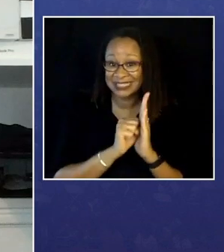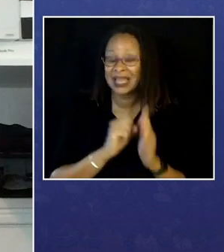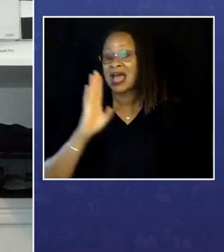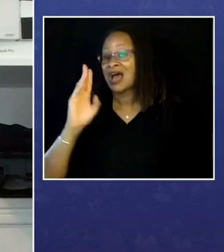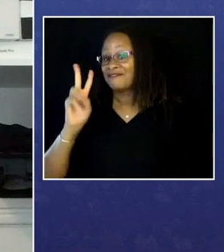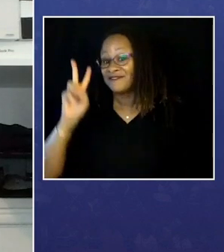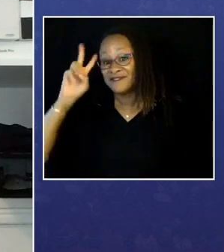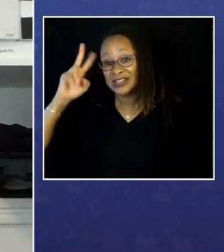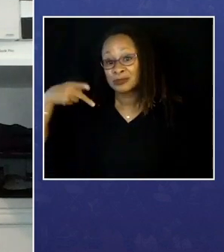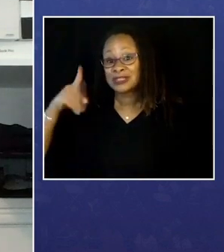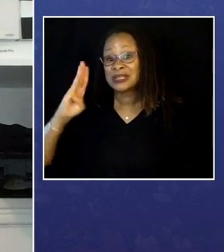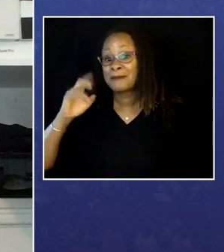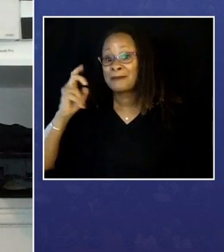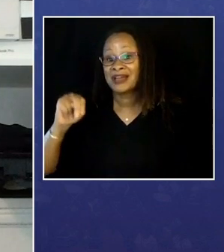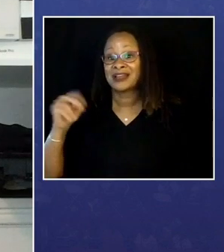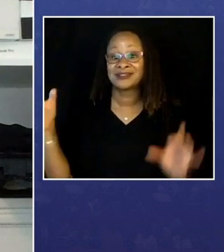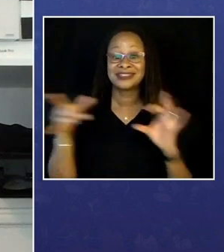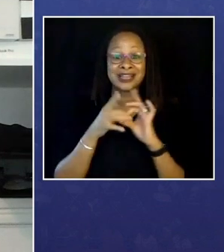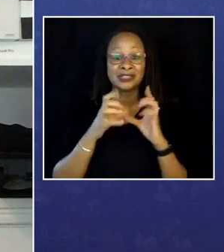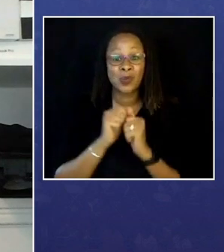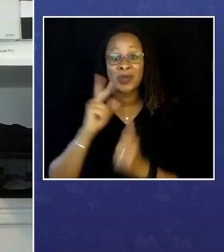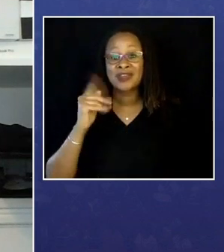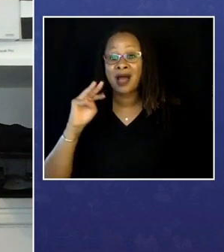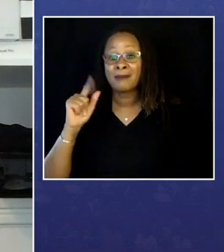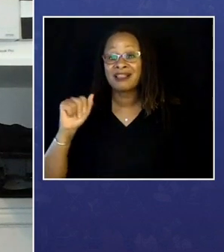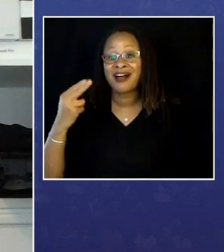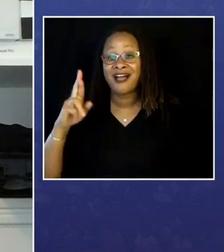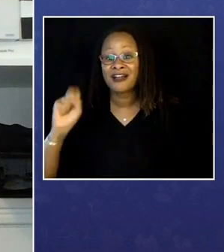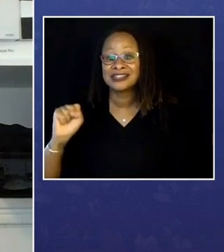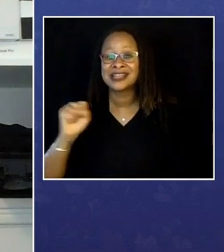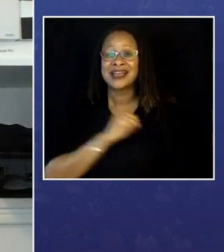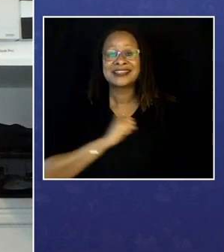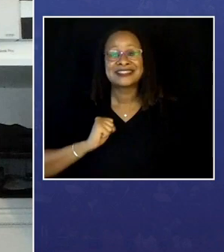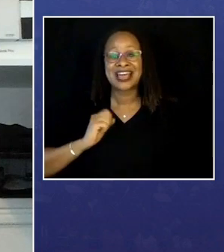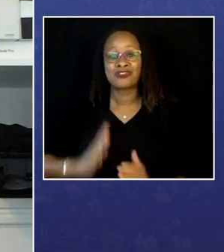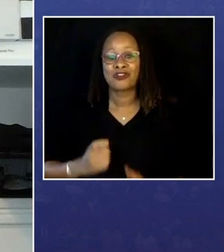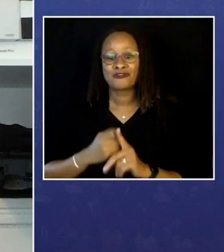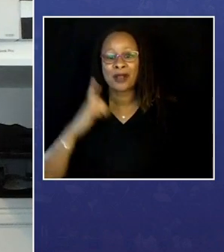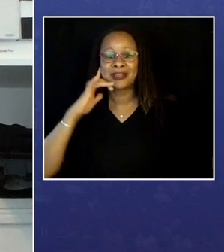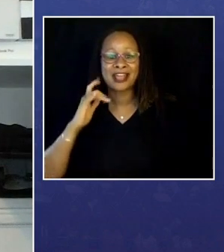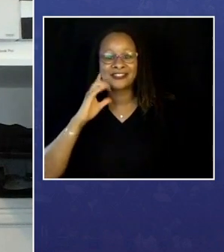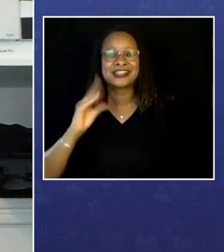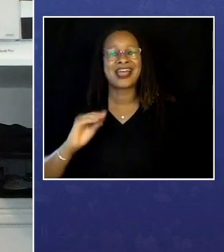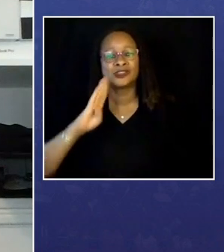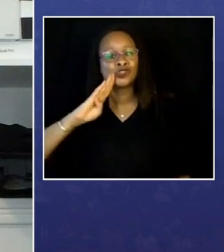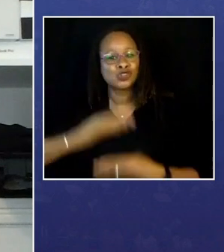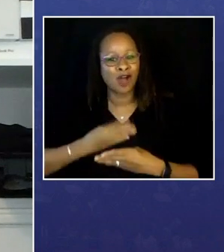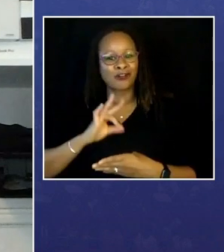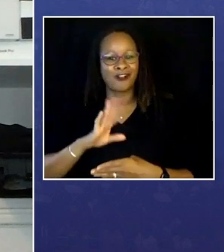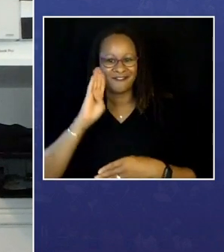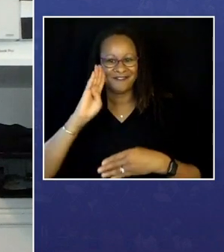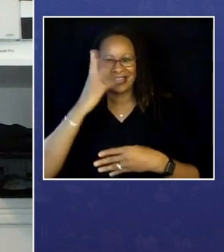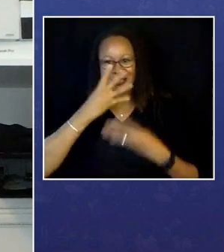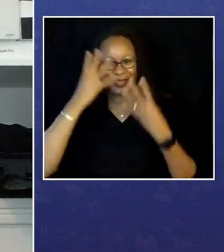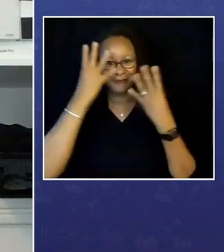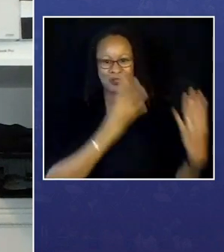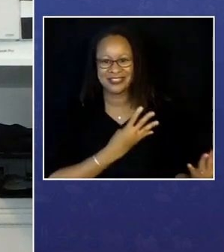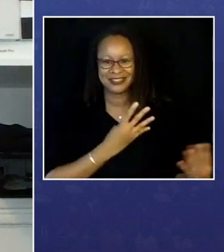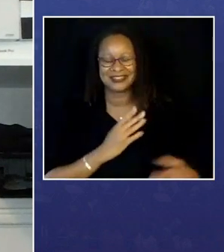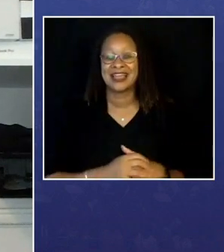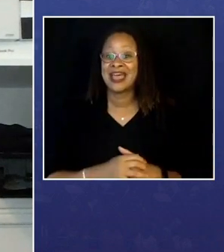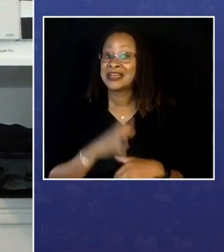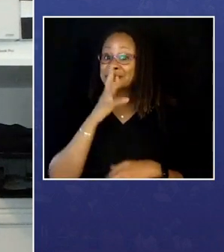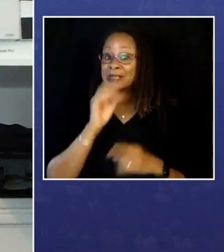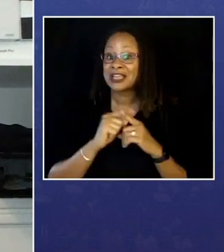Biden has teamed up with Kamala Harris, senator from California and daughter of immigrants. And speaking